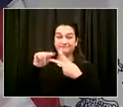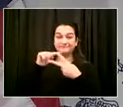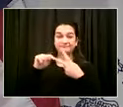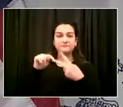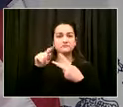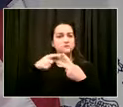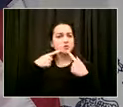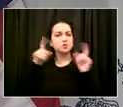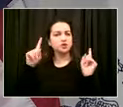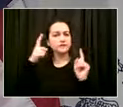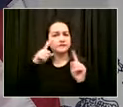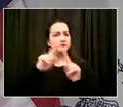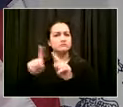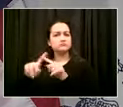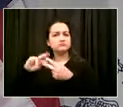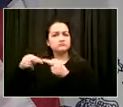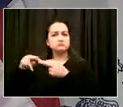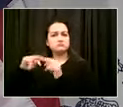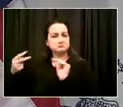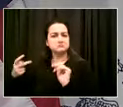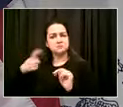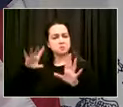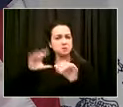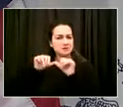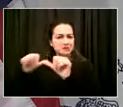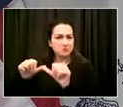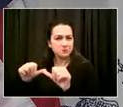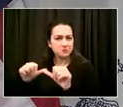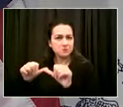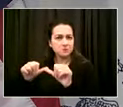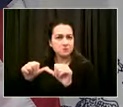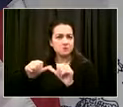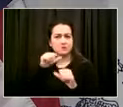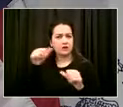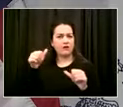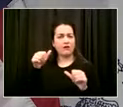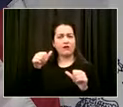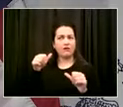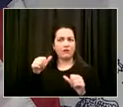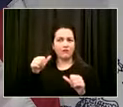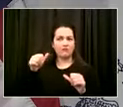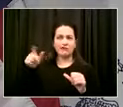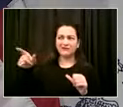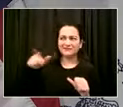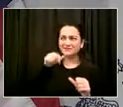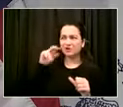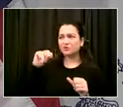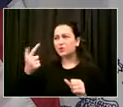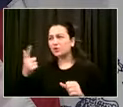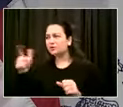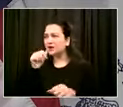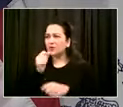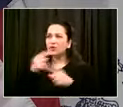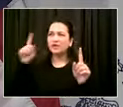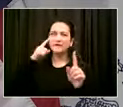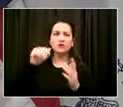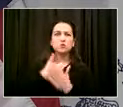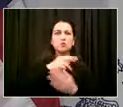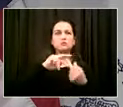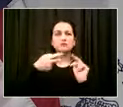constantly, but it doesn't change what we do. In fact, we're in a race against time and a race against the variants to get people